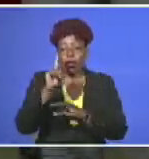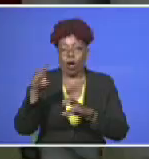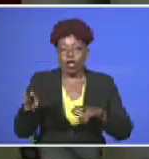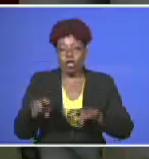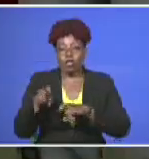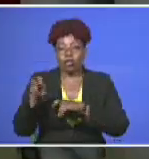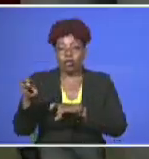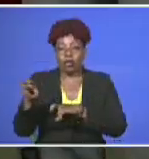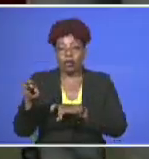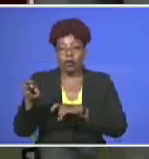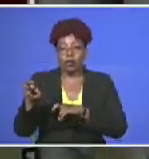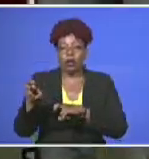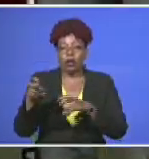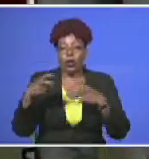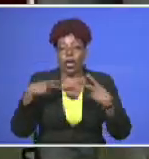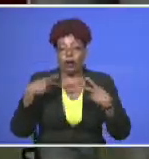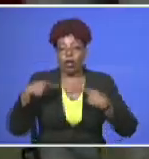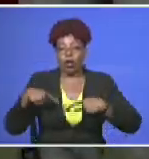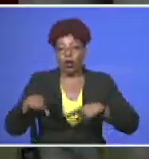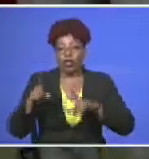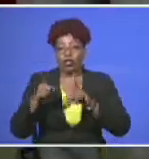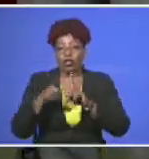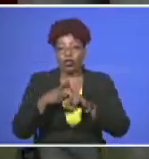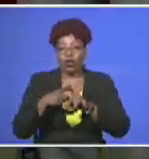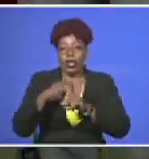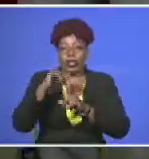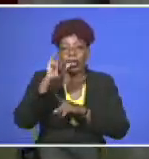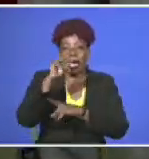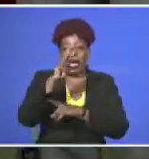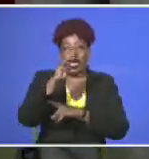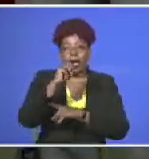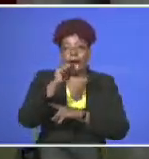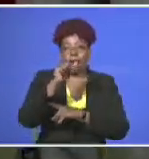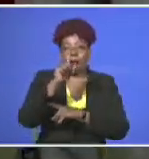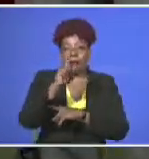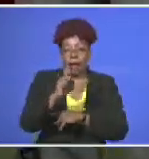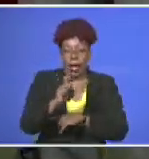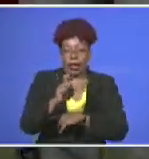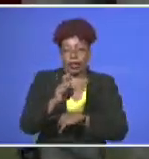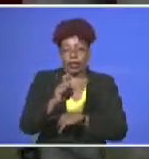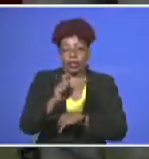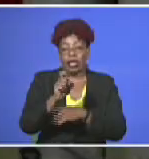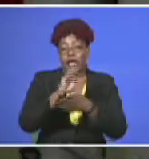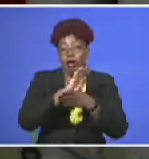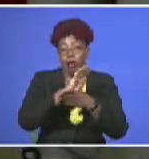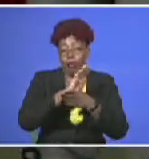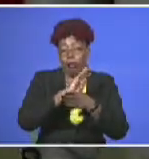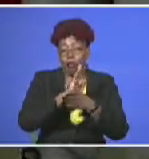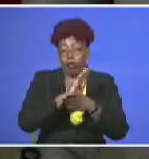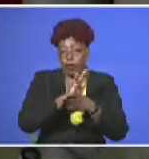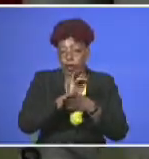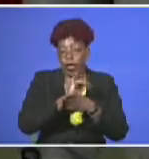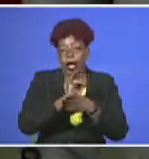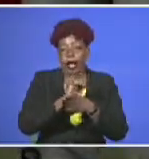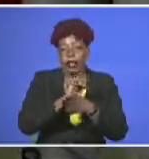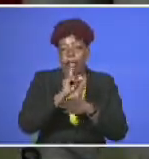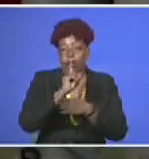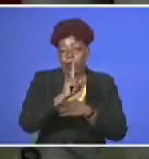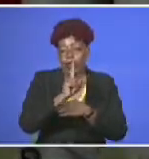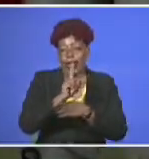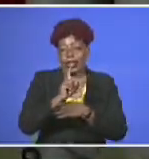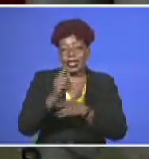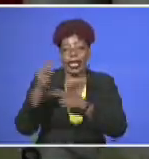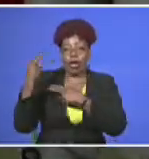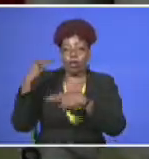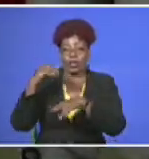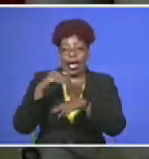trips, will entail us going to the IMAX Theater, and the most interesting one will be the one at the Heritage